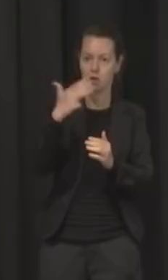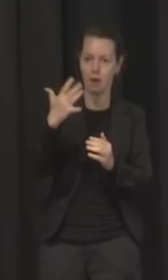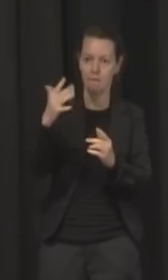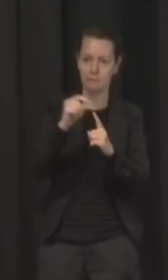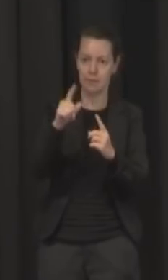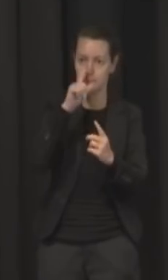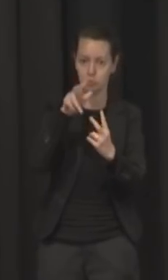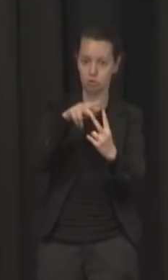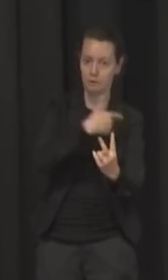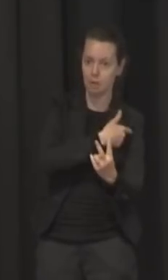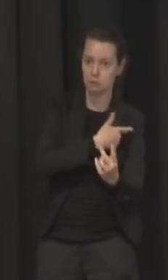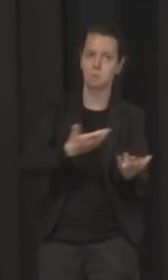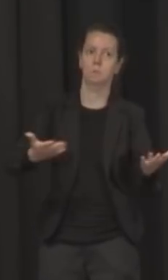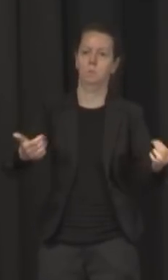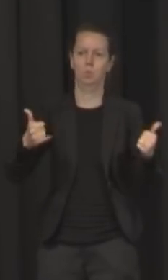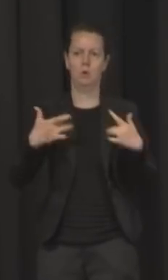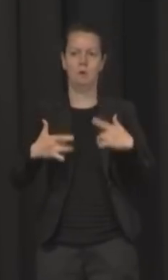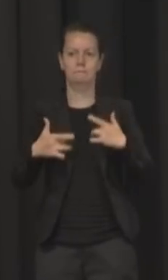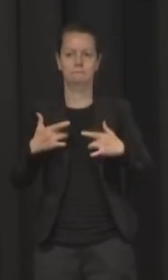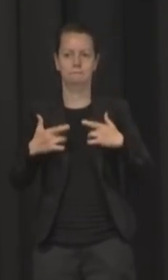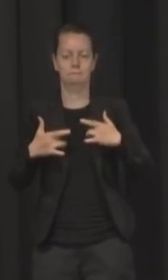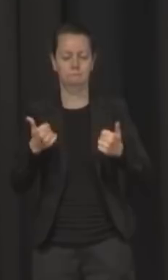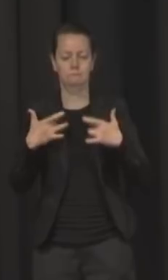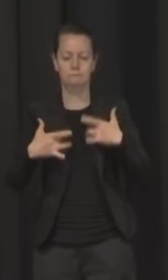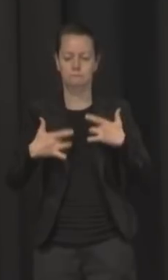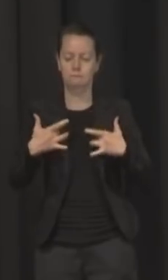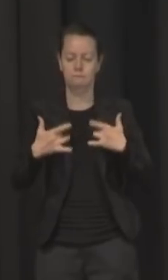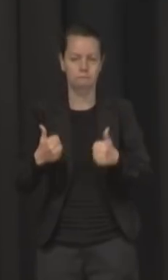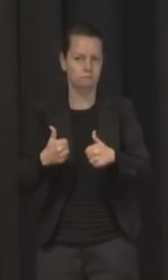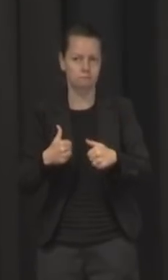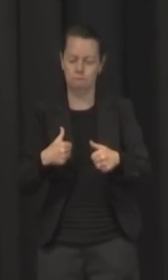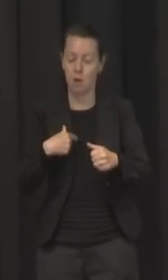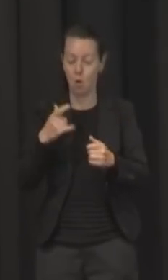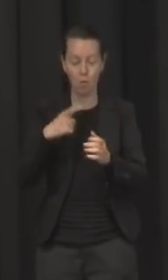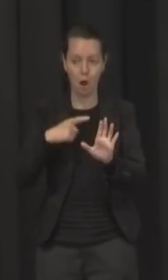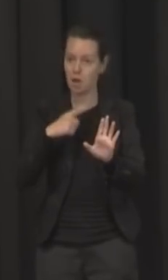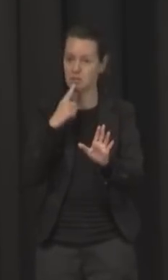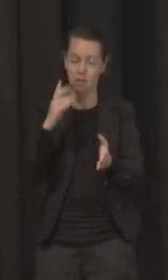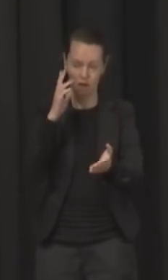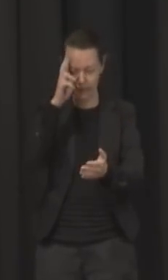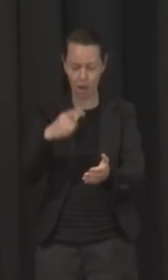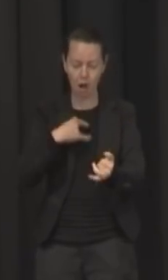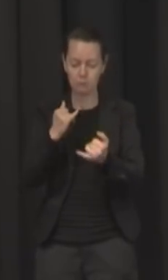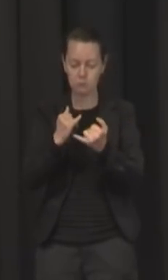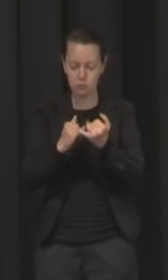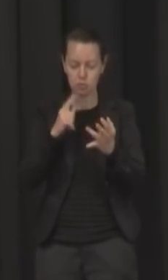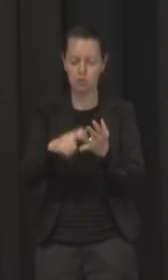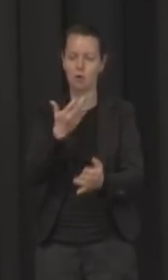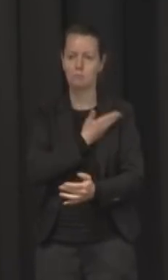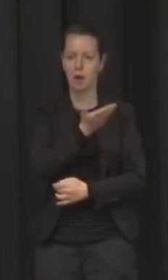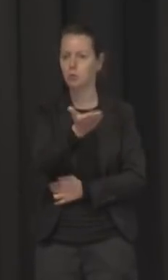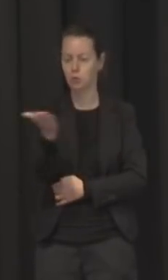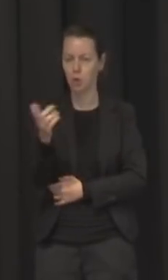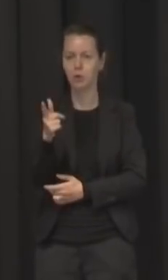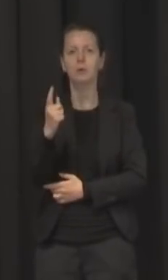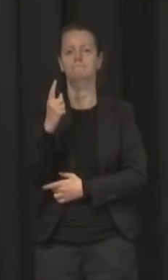options. And we've made that point hundreds and hundreds of times. That's why it's so pleasing. And it's why I think we're all so proud of each other that we've gone and got the jab